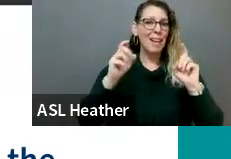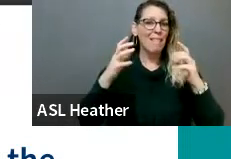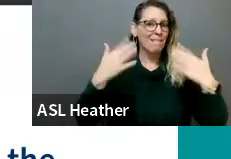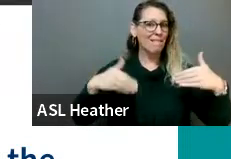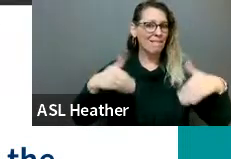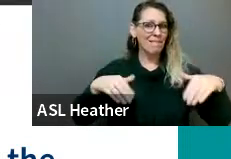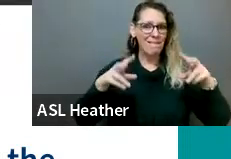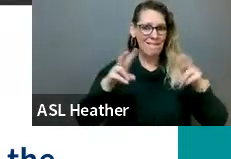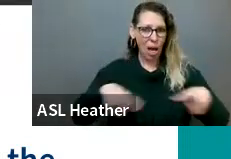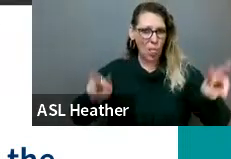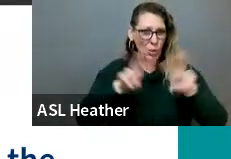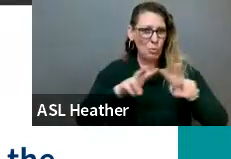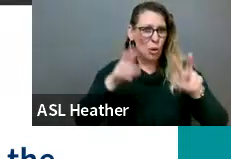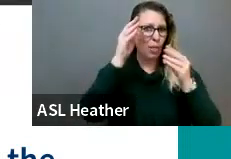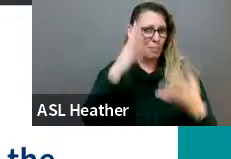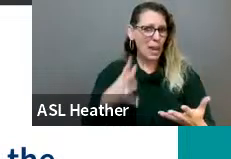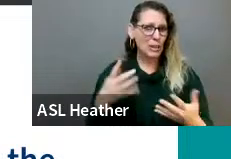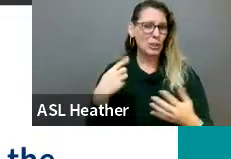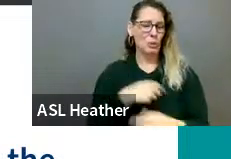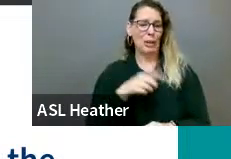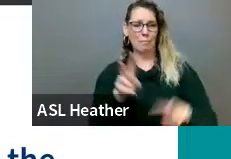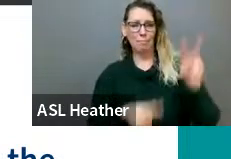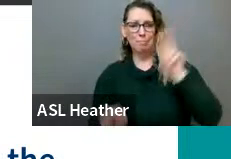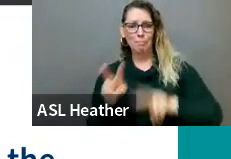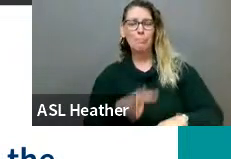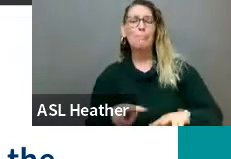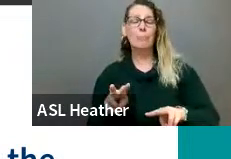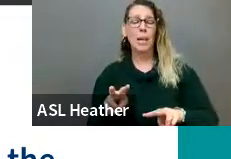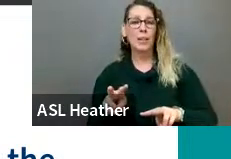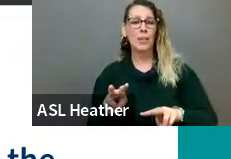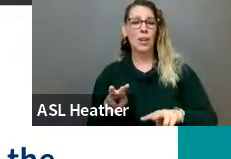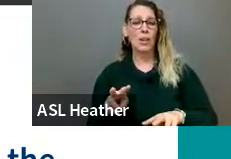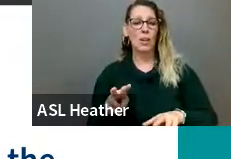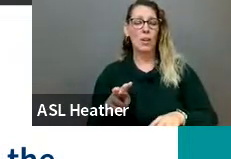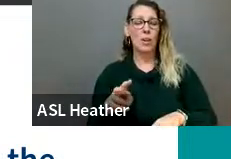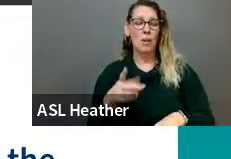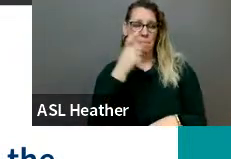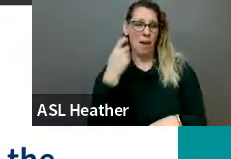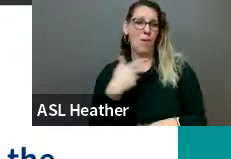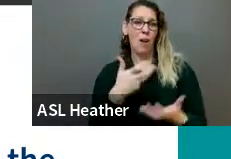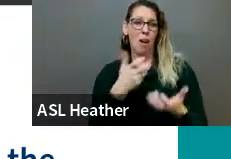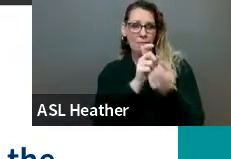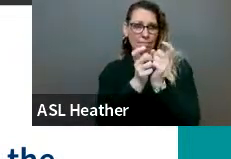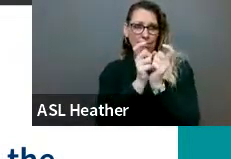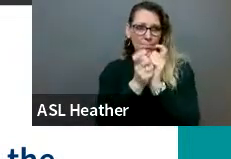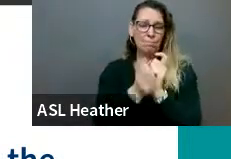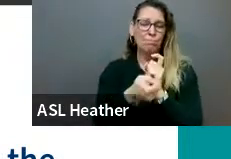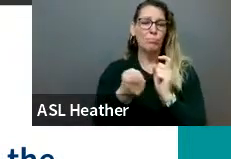the program to consider as we look at changes required to that modified LPA,